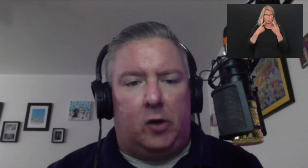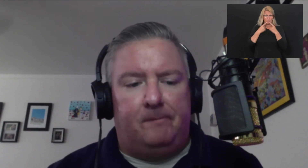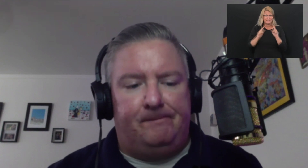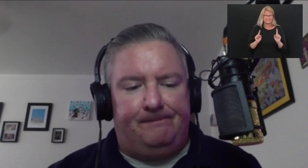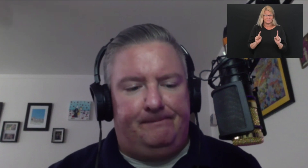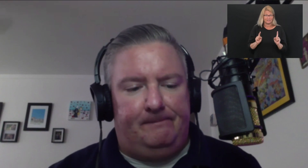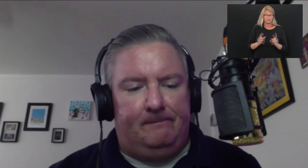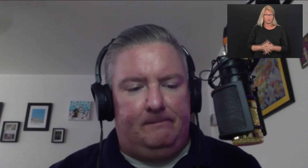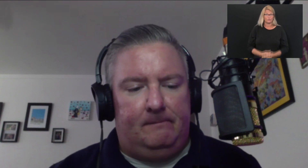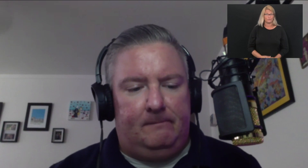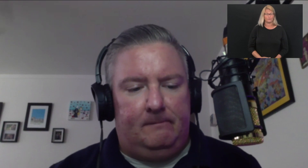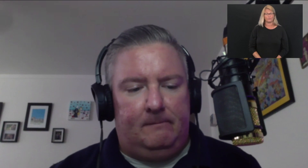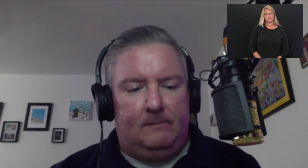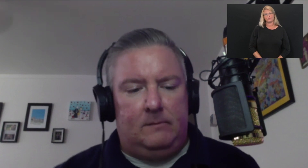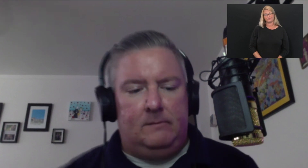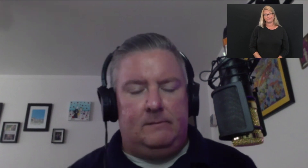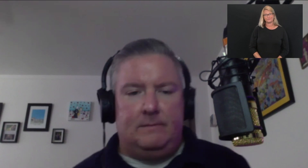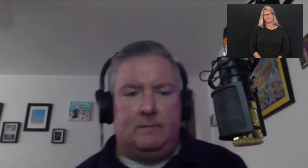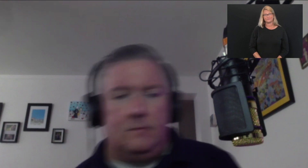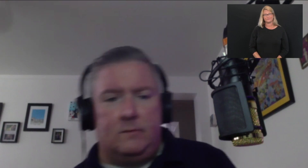Thank you.